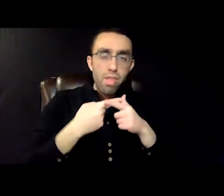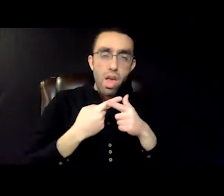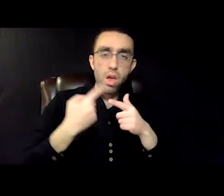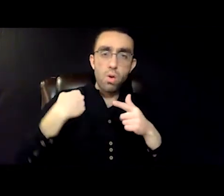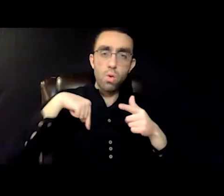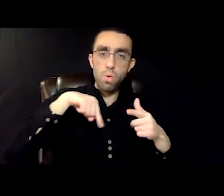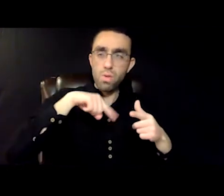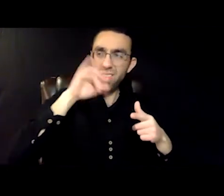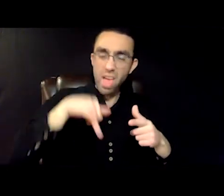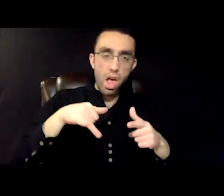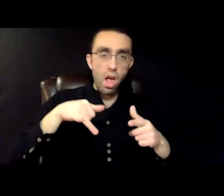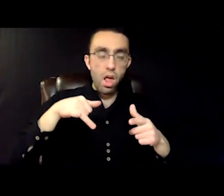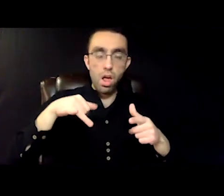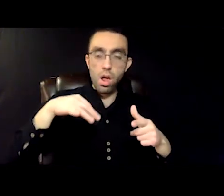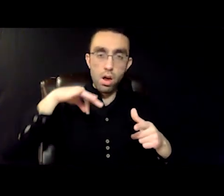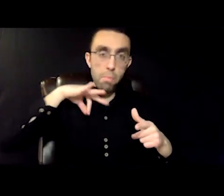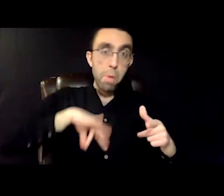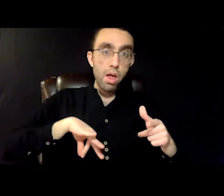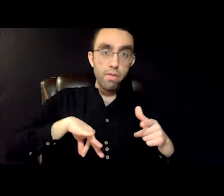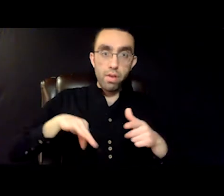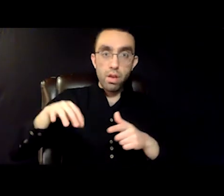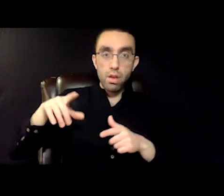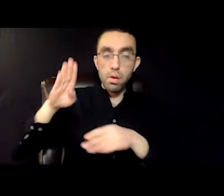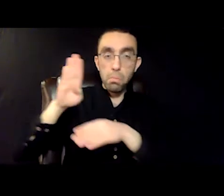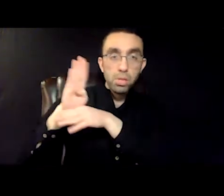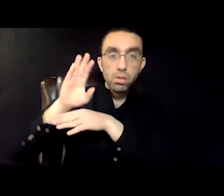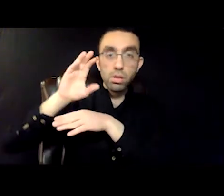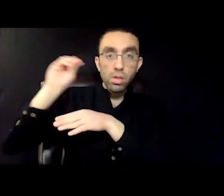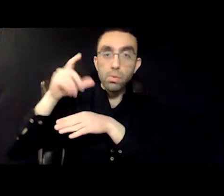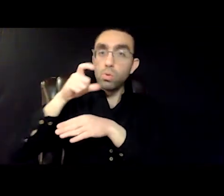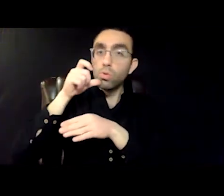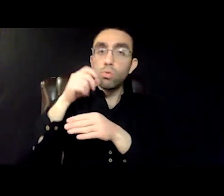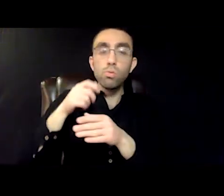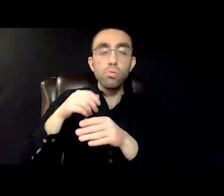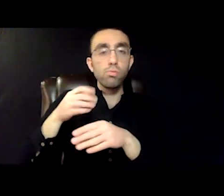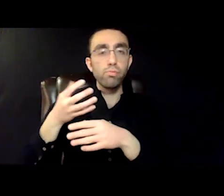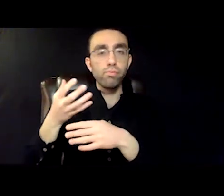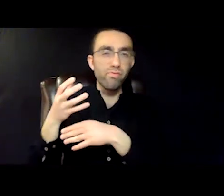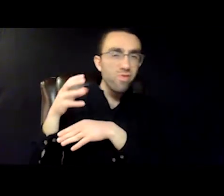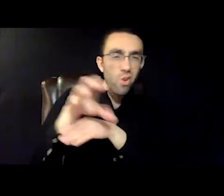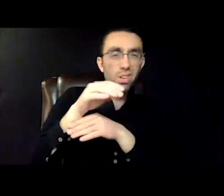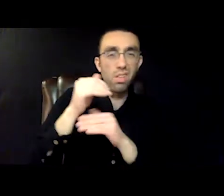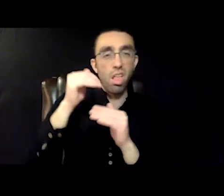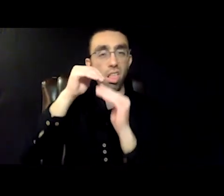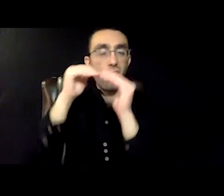and we reward the people that are the beneficiaries of this injustice.